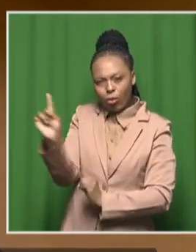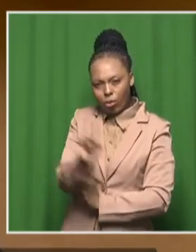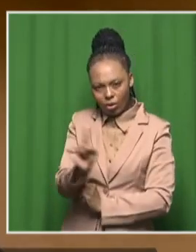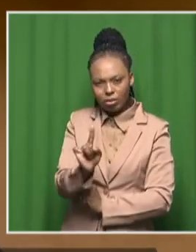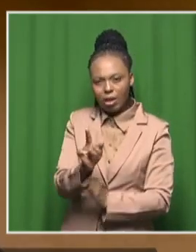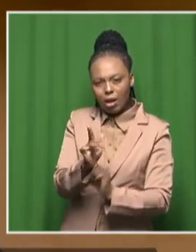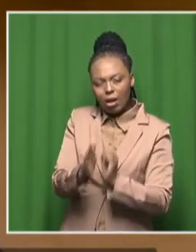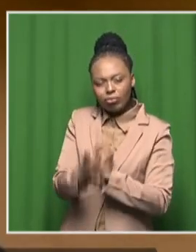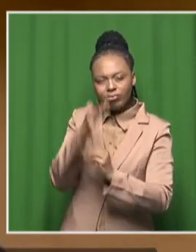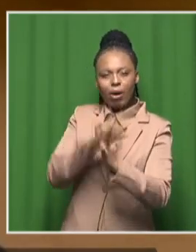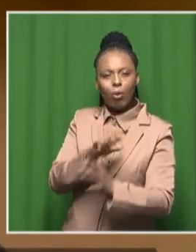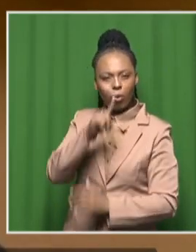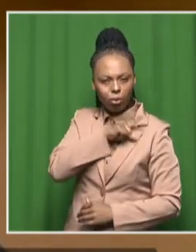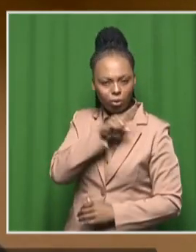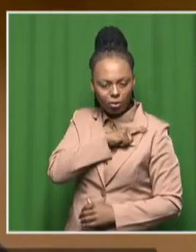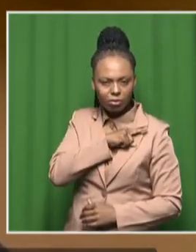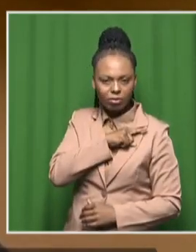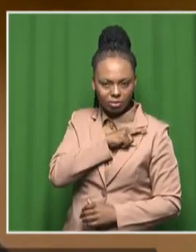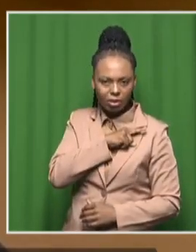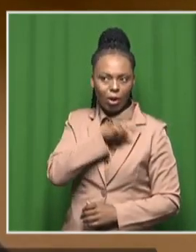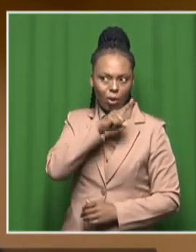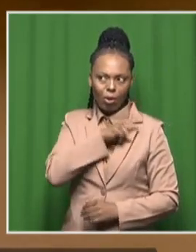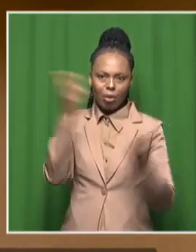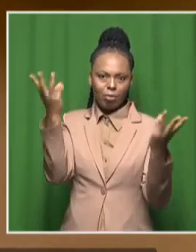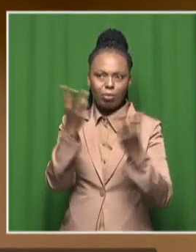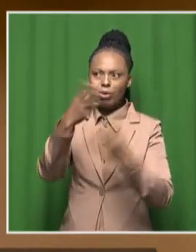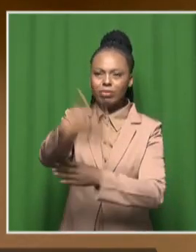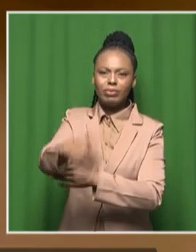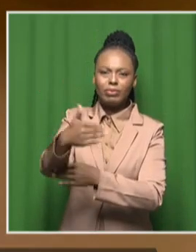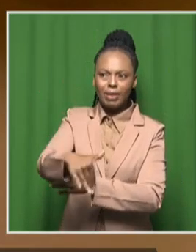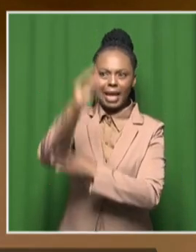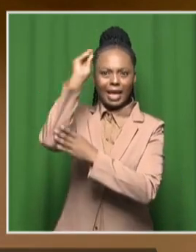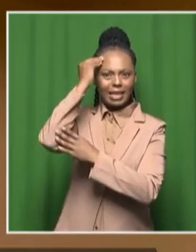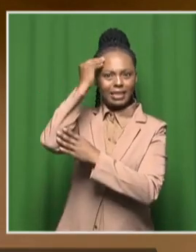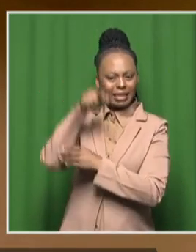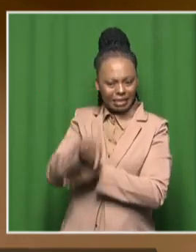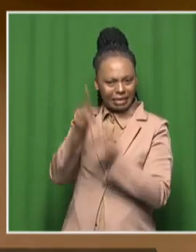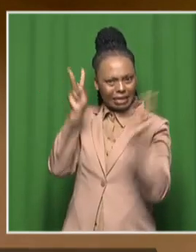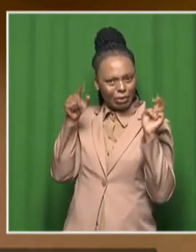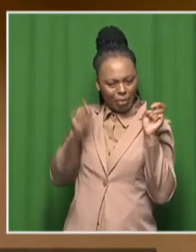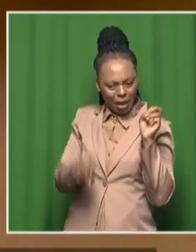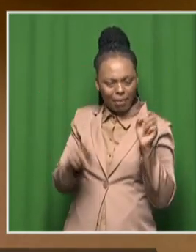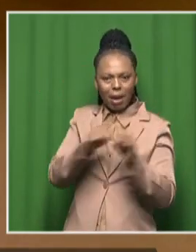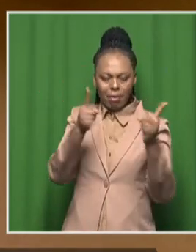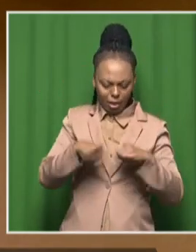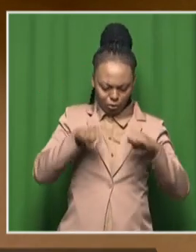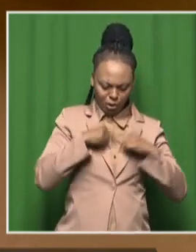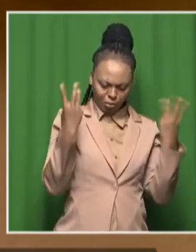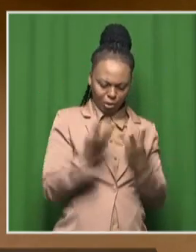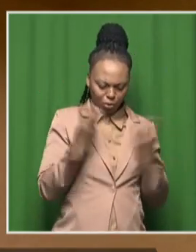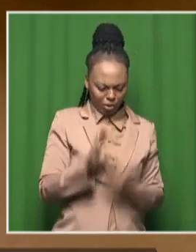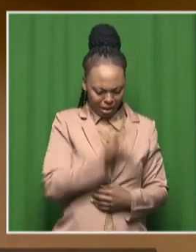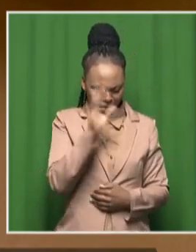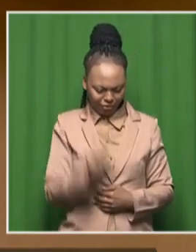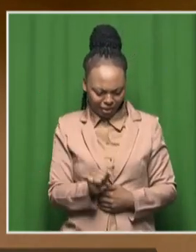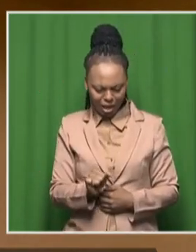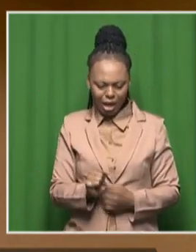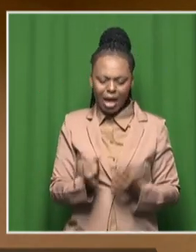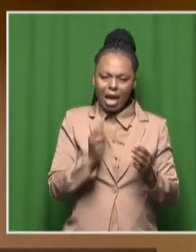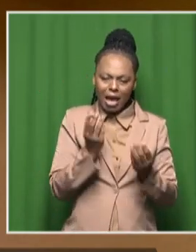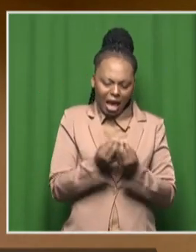there are people outside there interested in this, and we here in Africa are doing everything